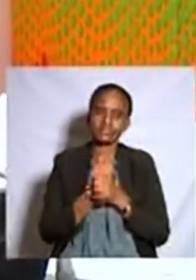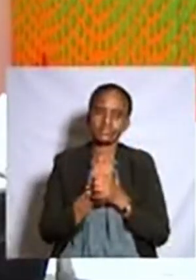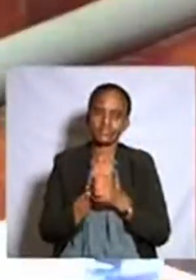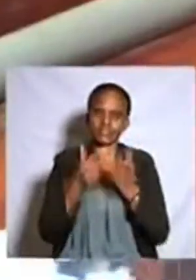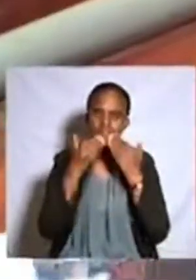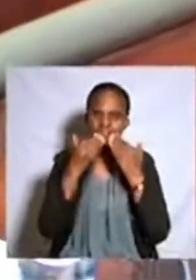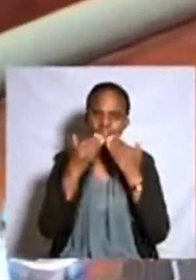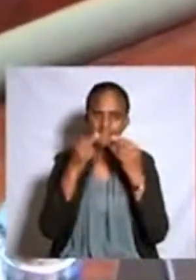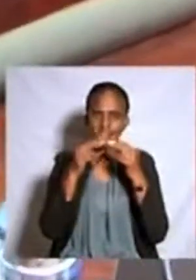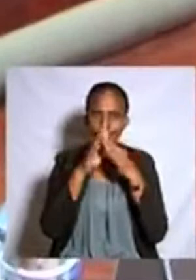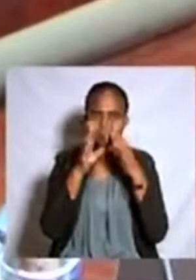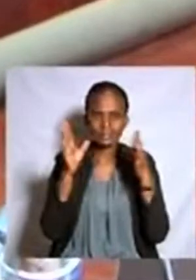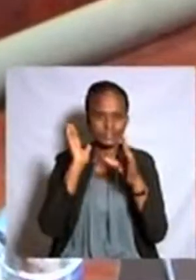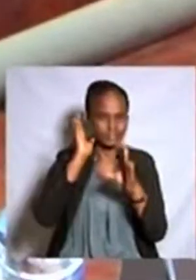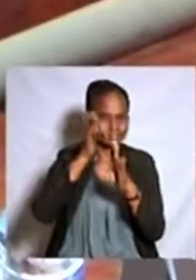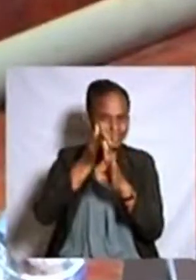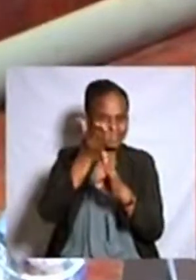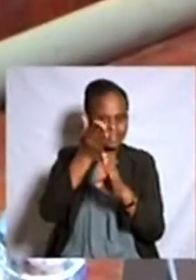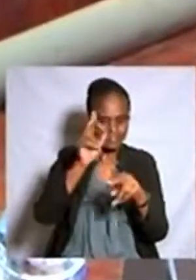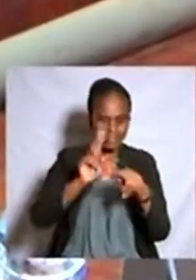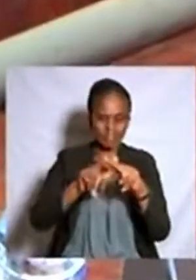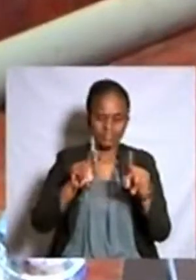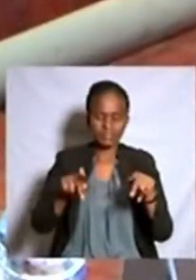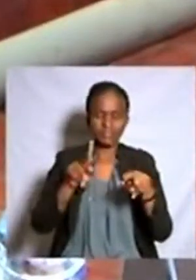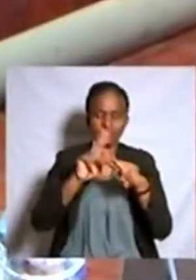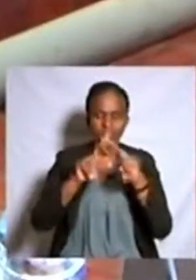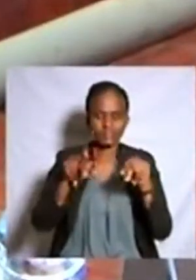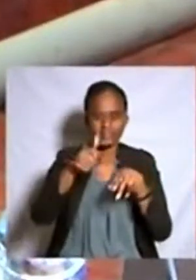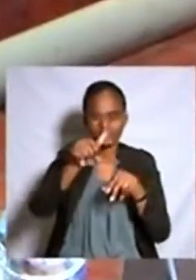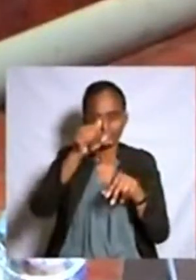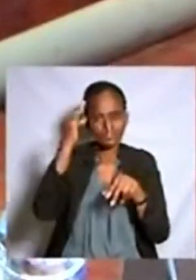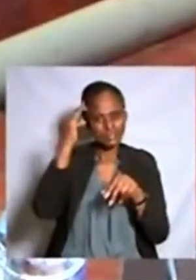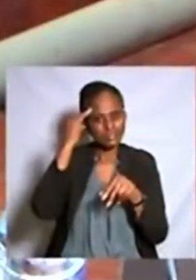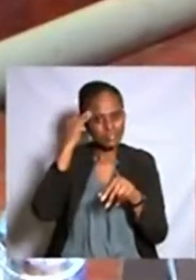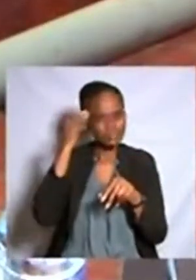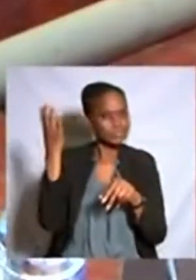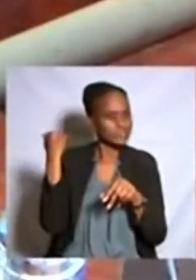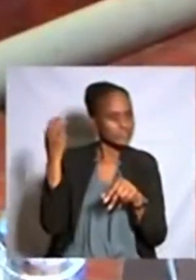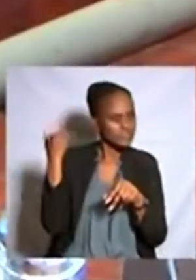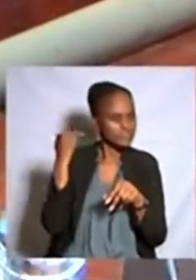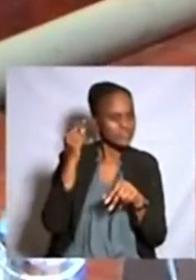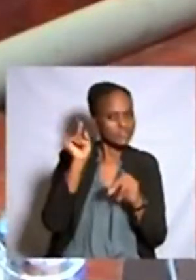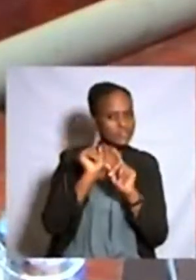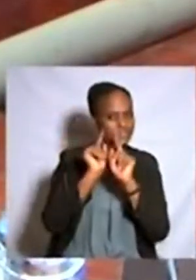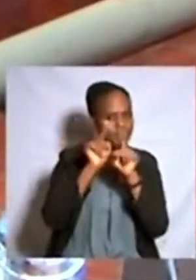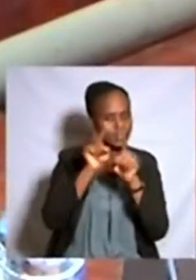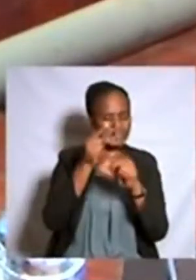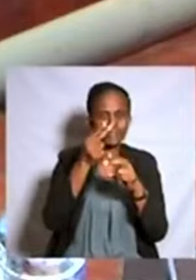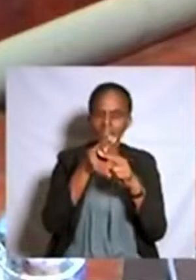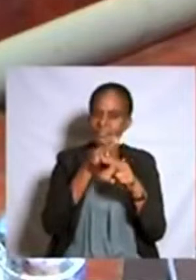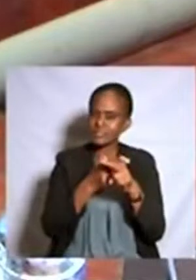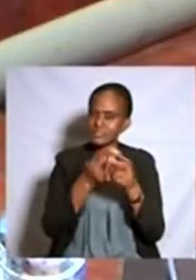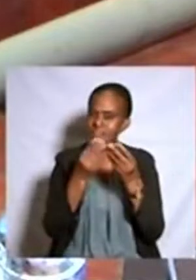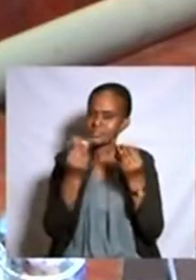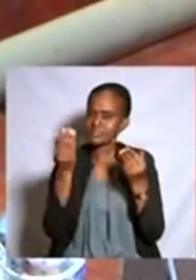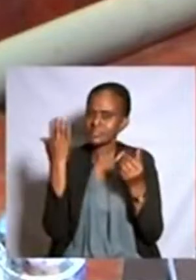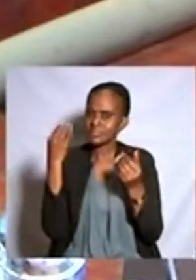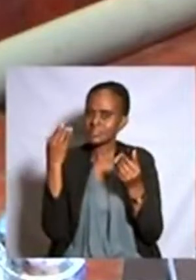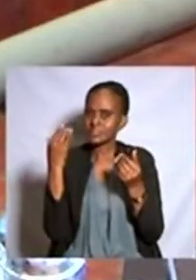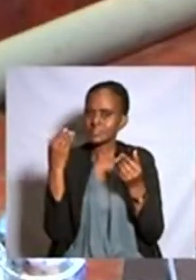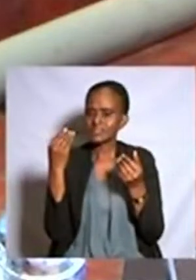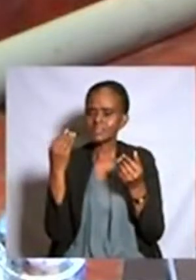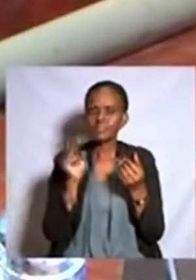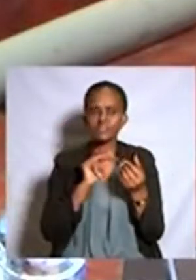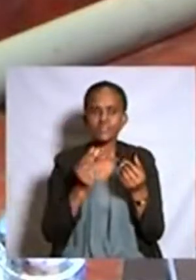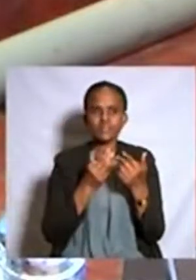Thank you so much, through the Chair. Chair, you will note that the last time we appeared before you was just a few months from today, and at that time